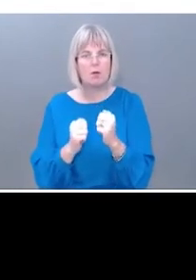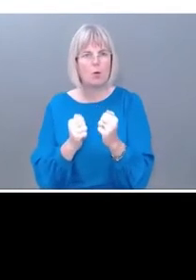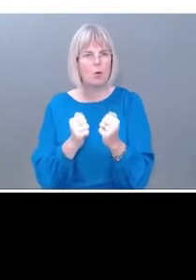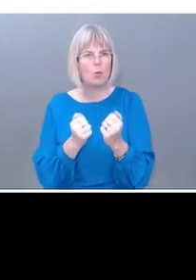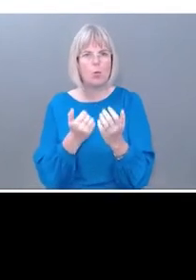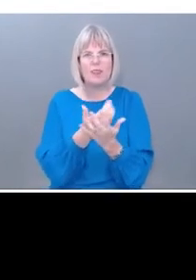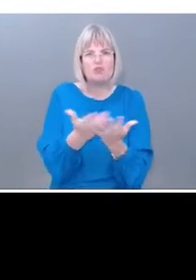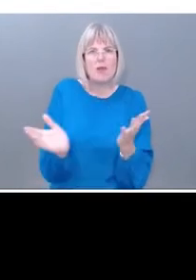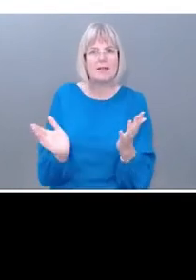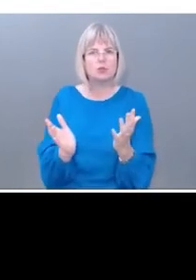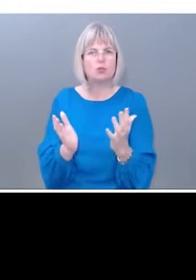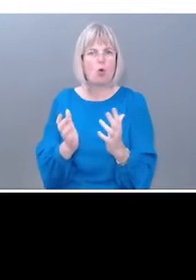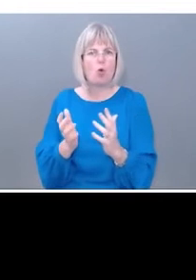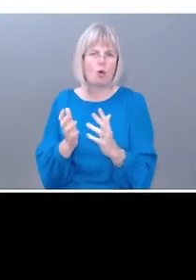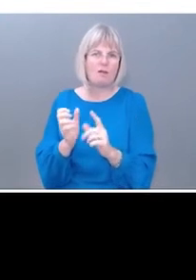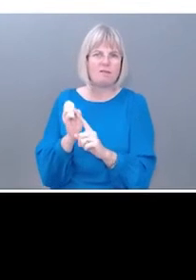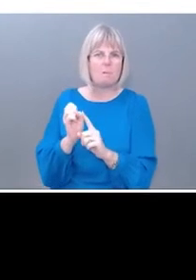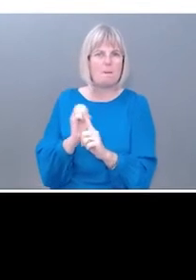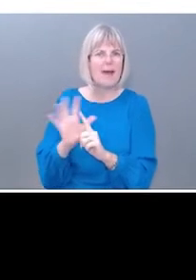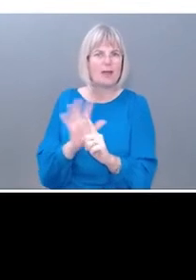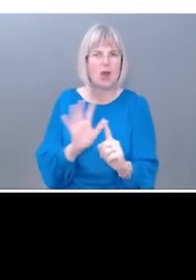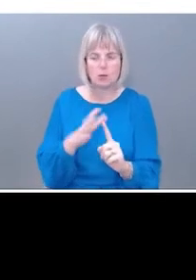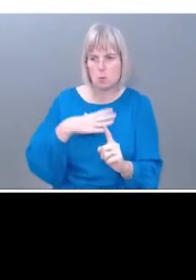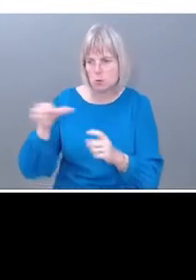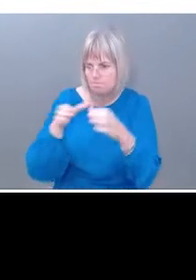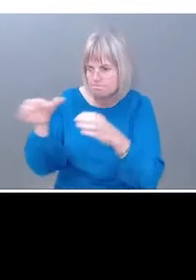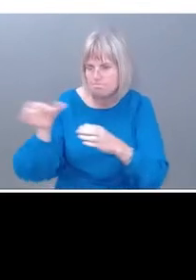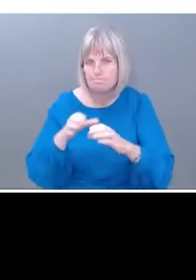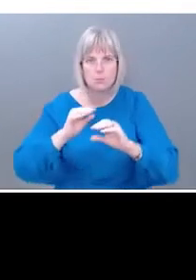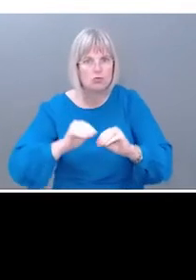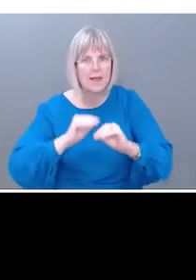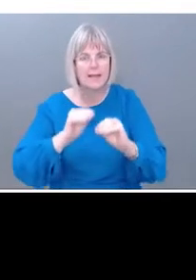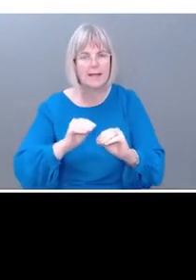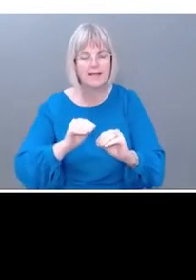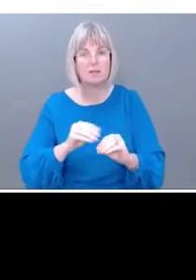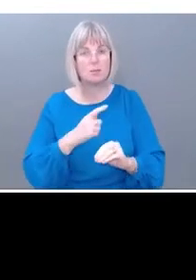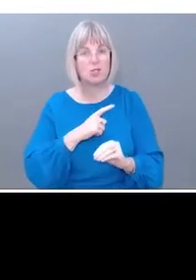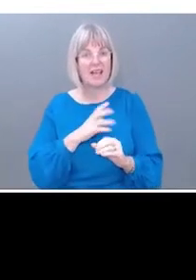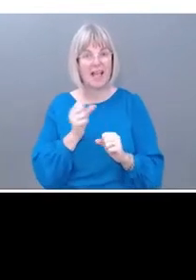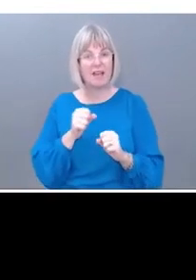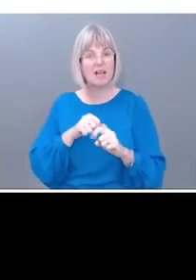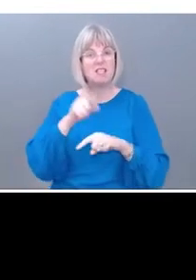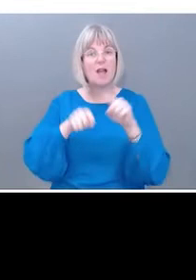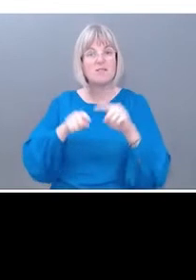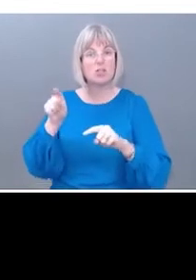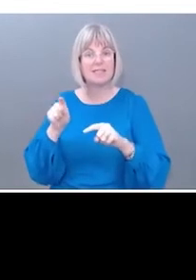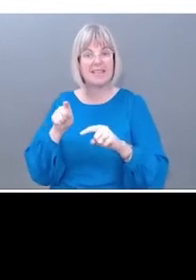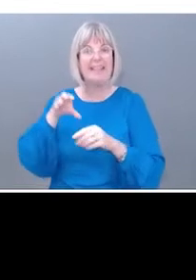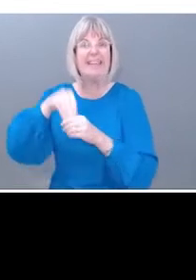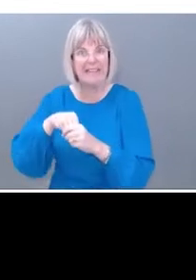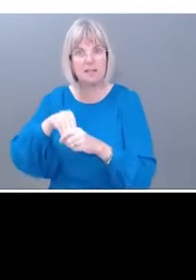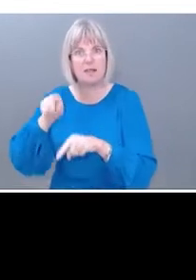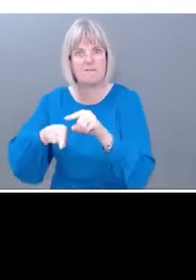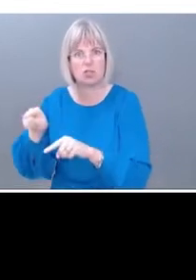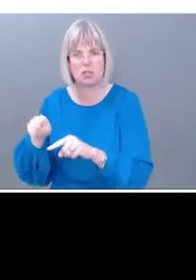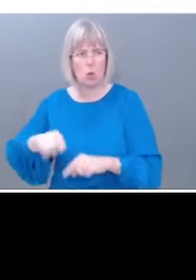recruit into the training. Because as Marion Glee said, there's diversity within diversity. We're all diverse. We all have an